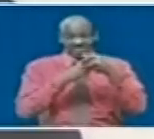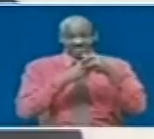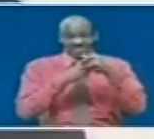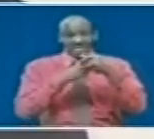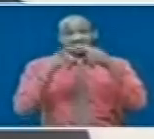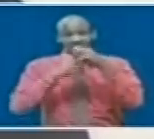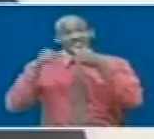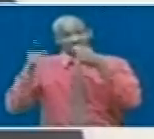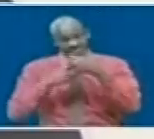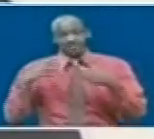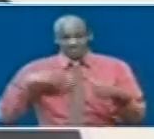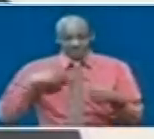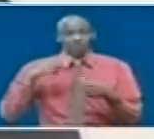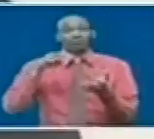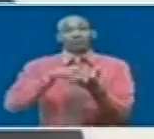1,776 candidates.